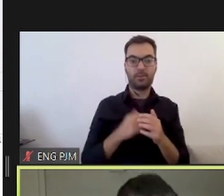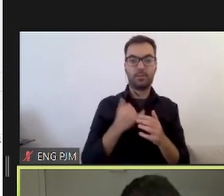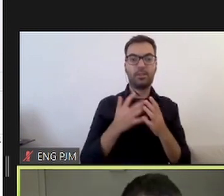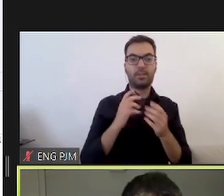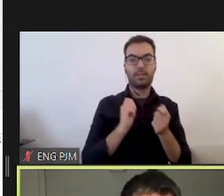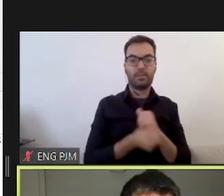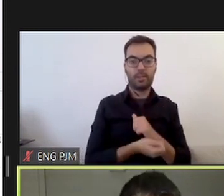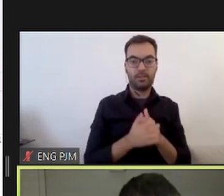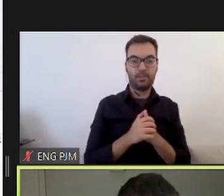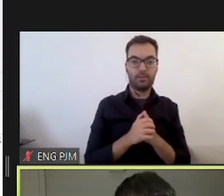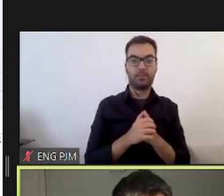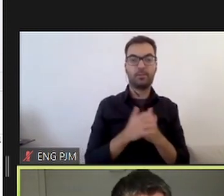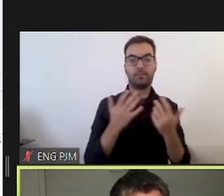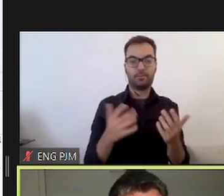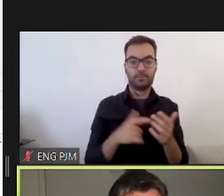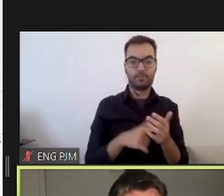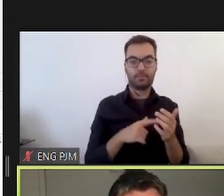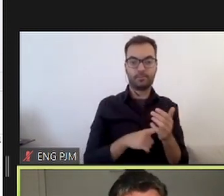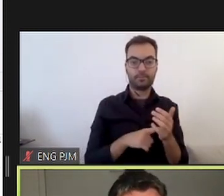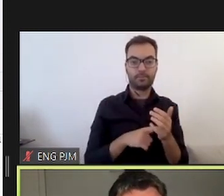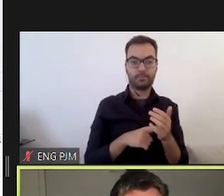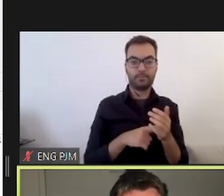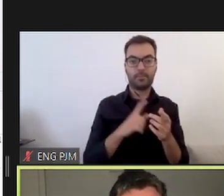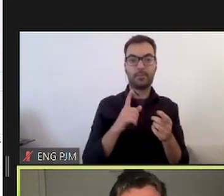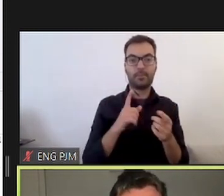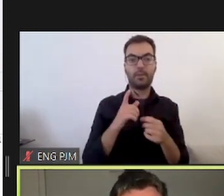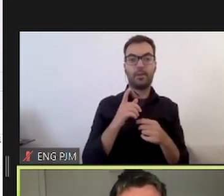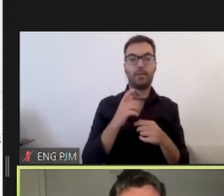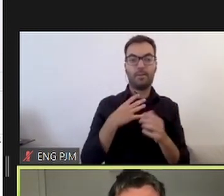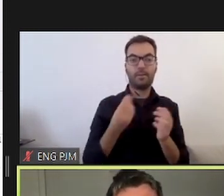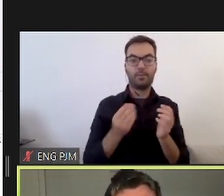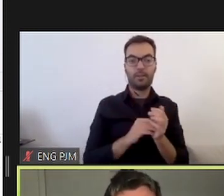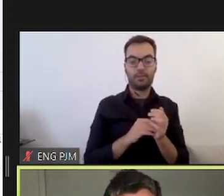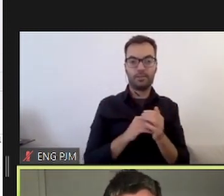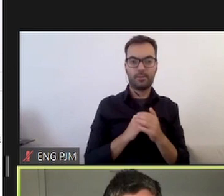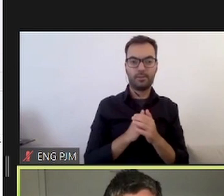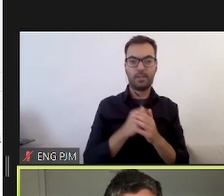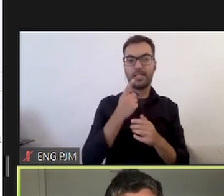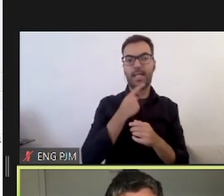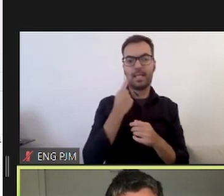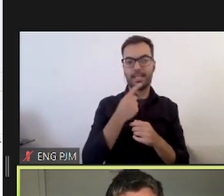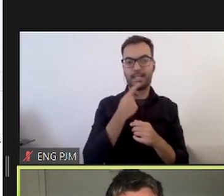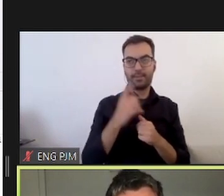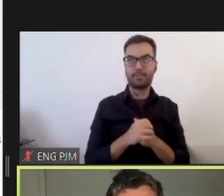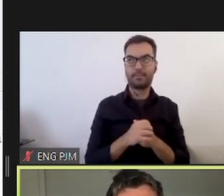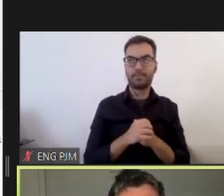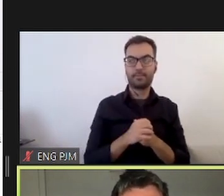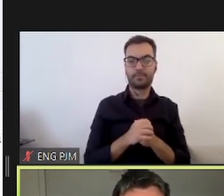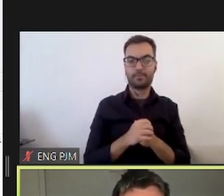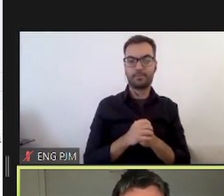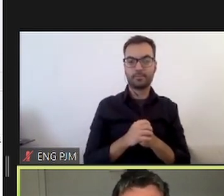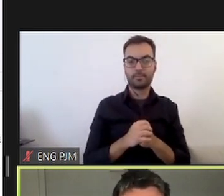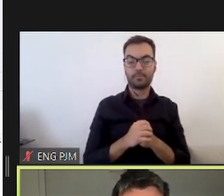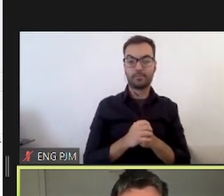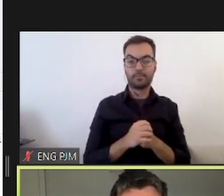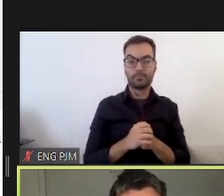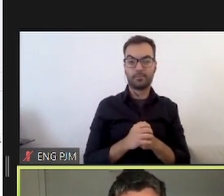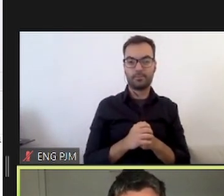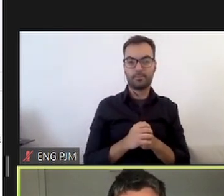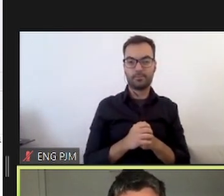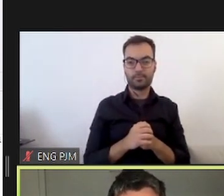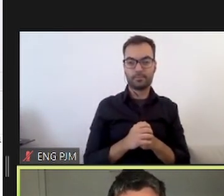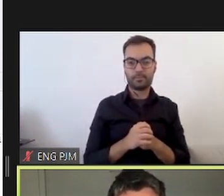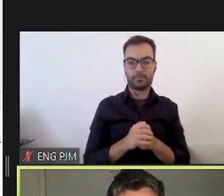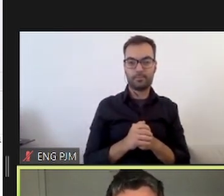change it, then it will be really good to also add the language which you want to announce this